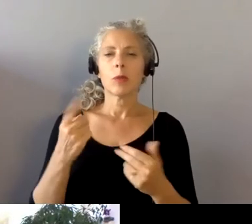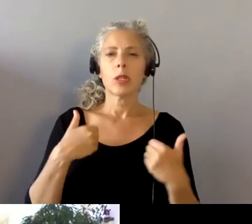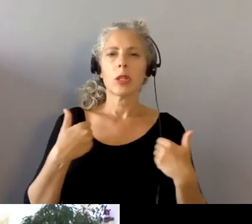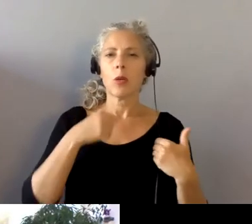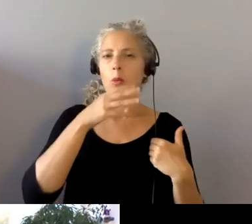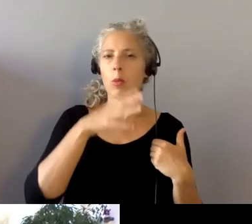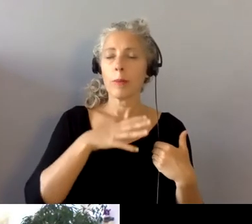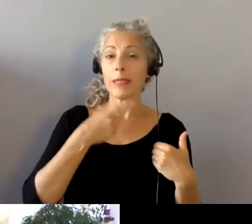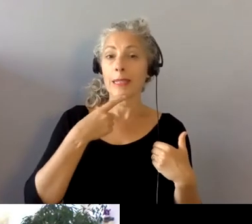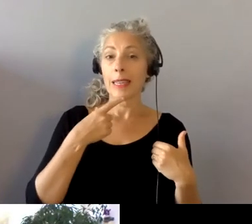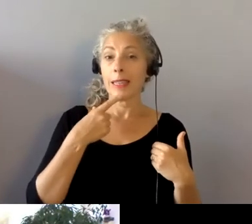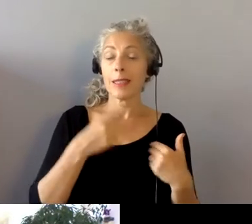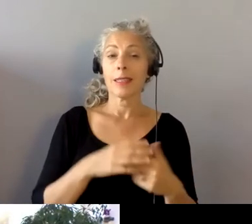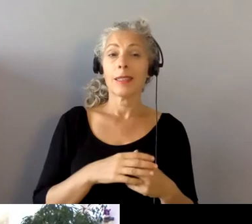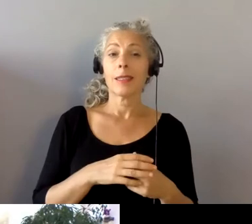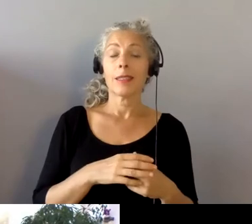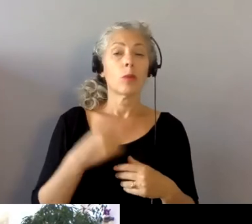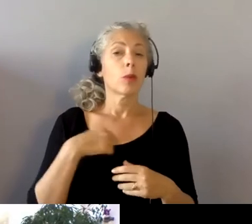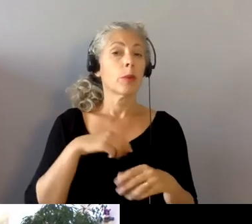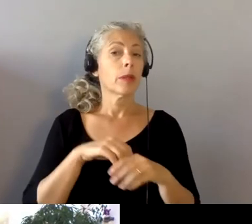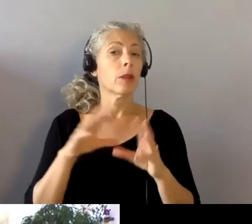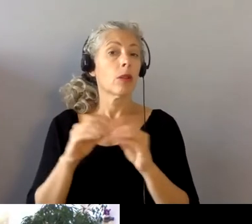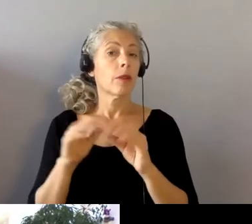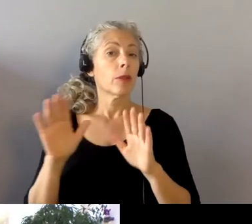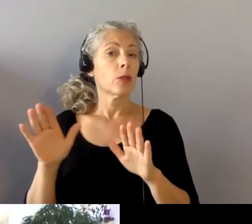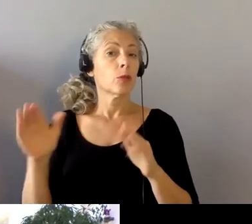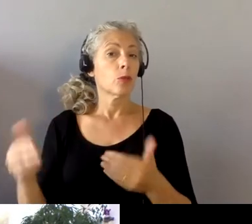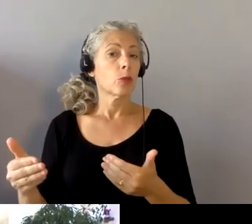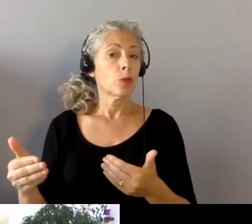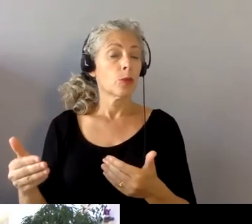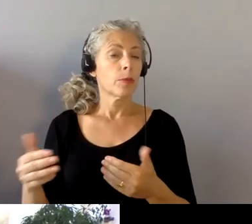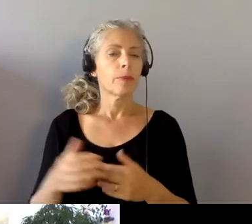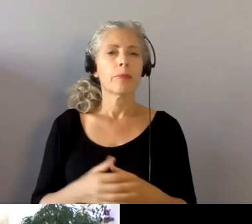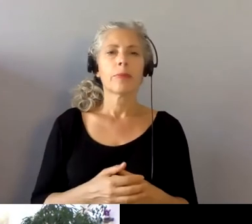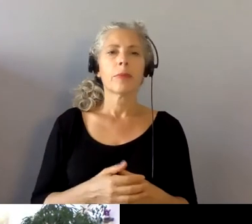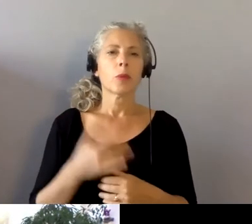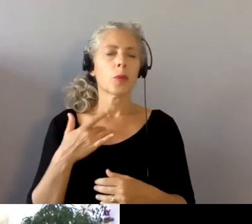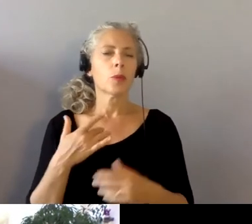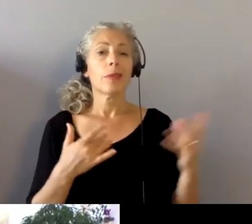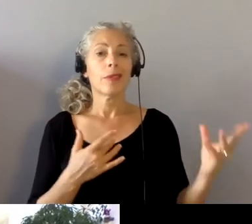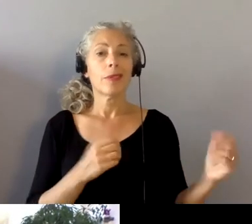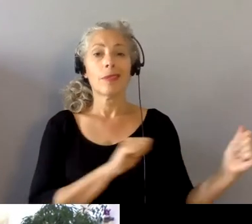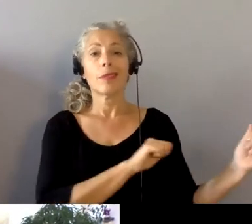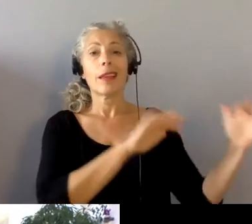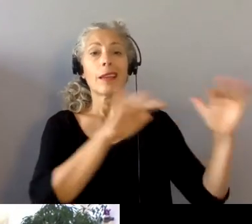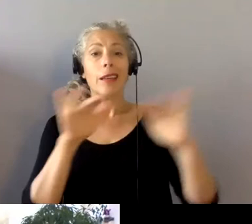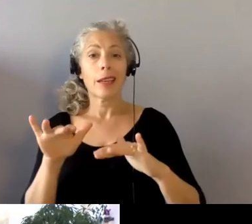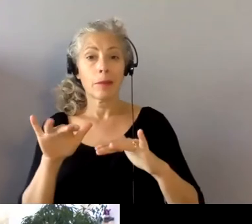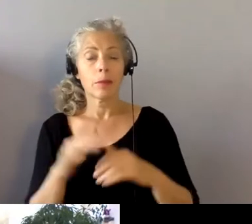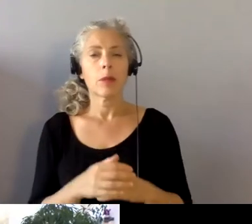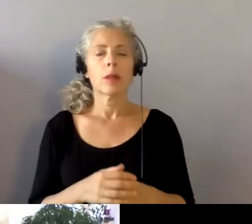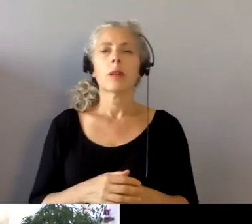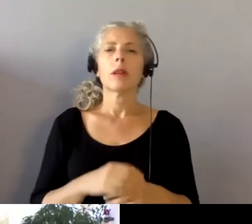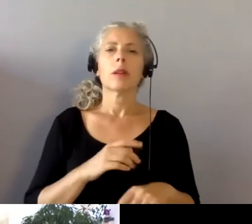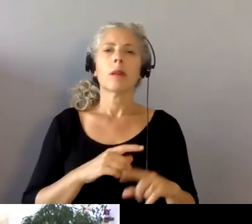said, we were in a conference room at the Walker Arts Center. We normally went to visit them at the school, which was on purpose, kind of being on their